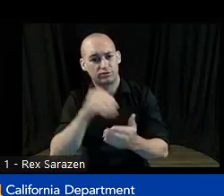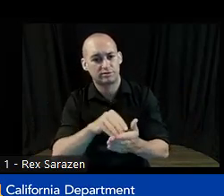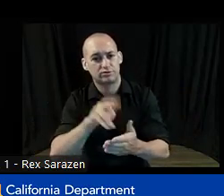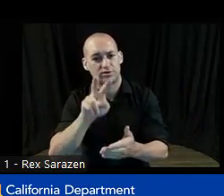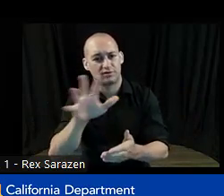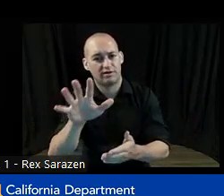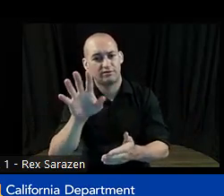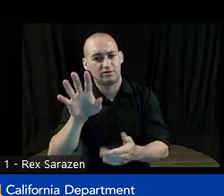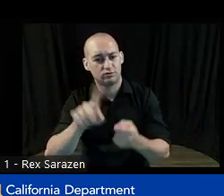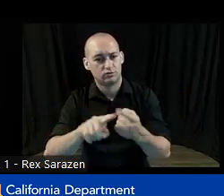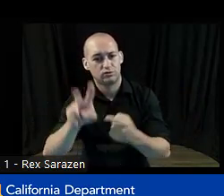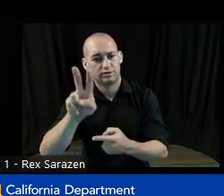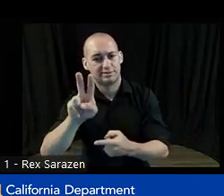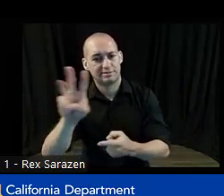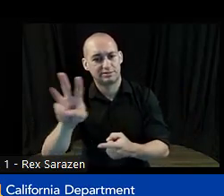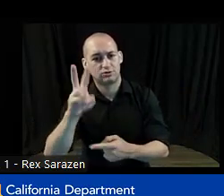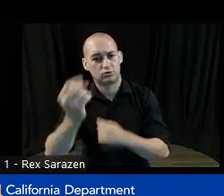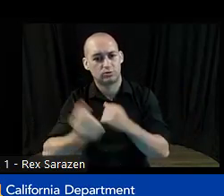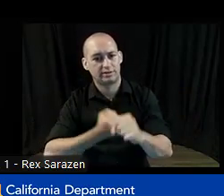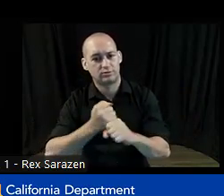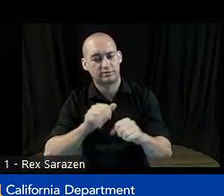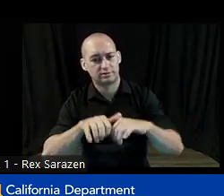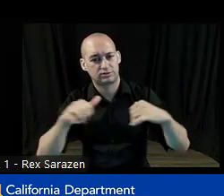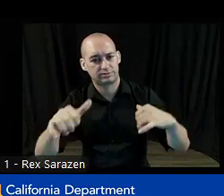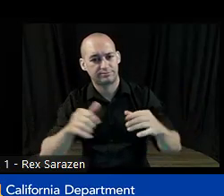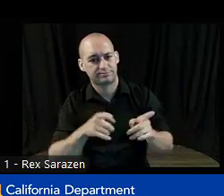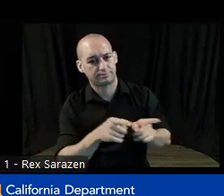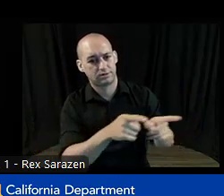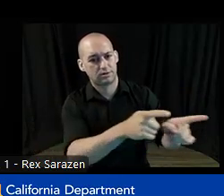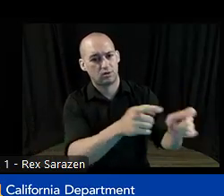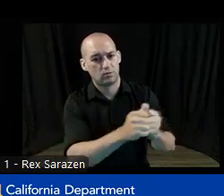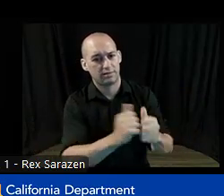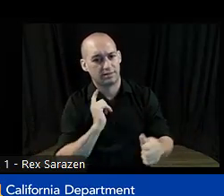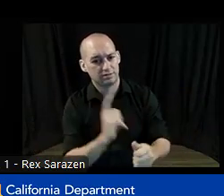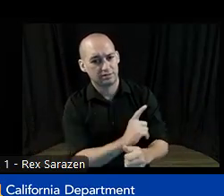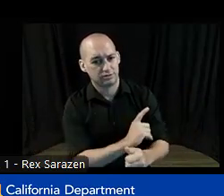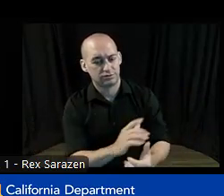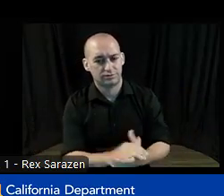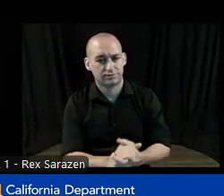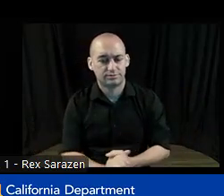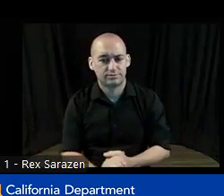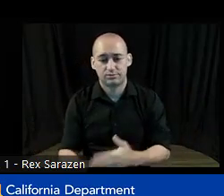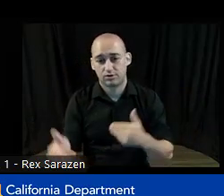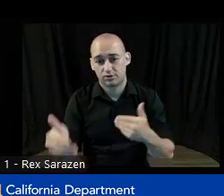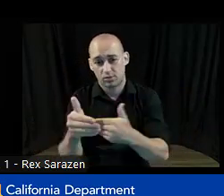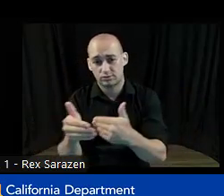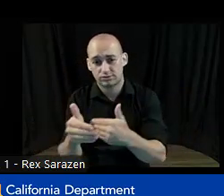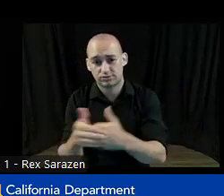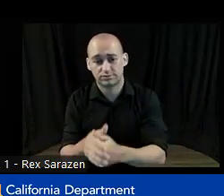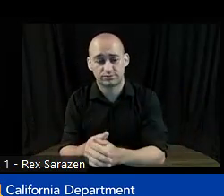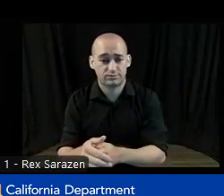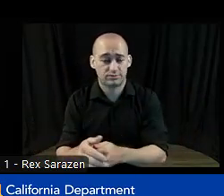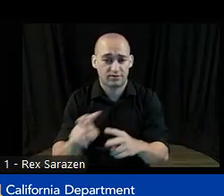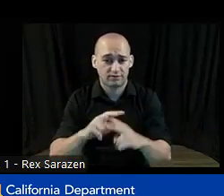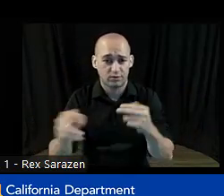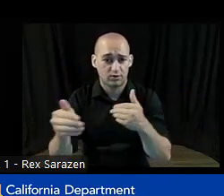25-26 two-year session, and they parallel with the legislature. So we're getting close. We're on the home stretch now, thanks